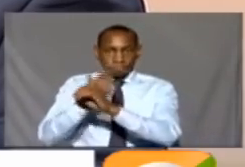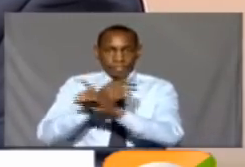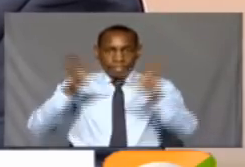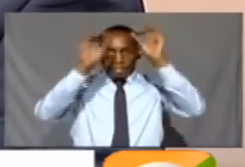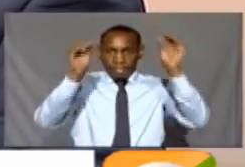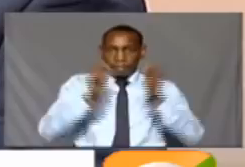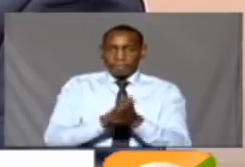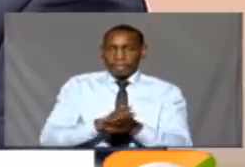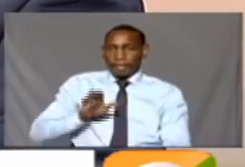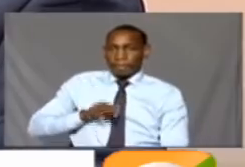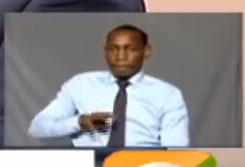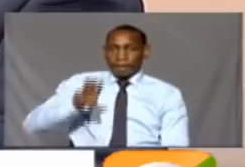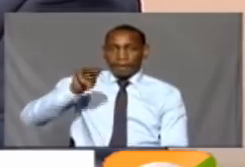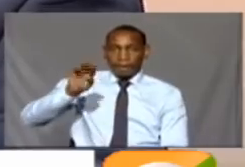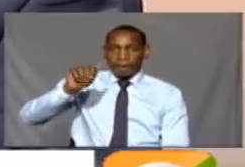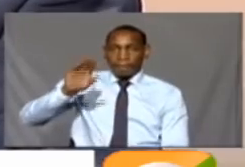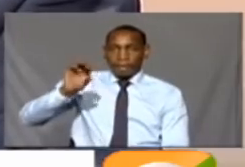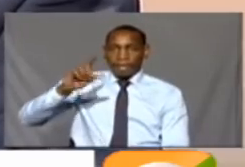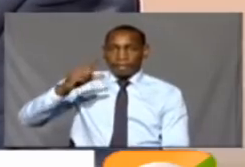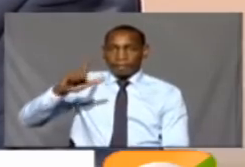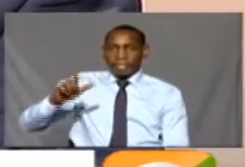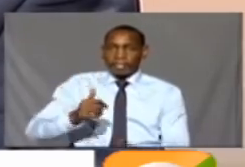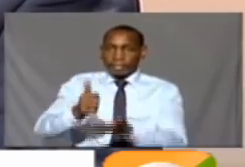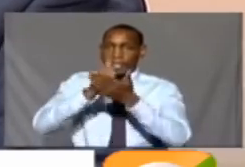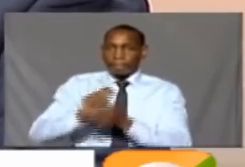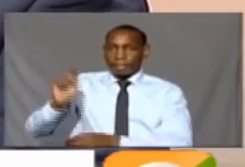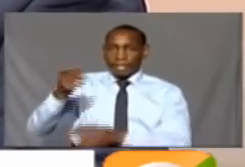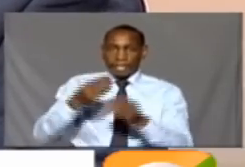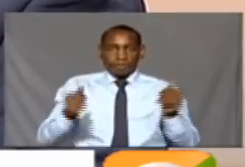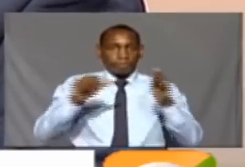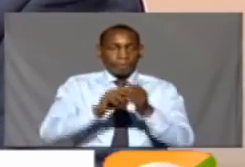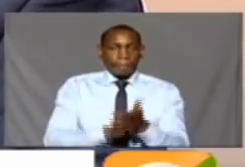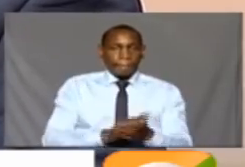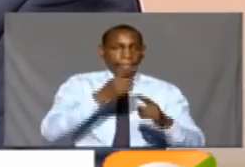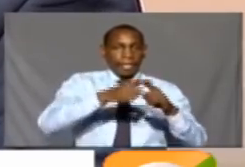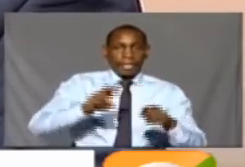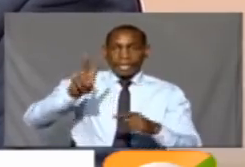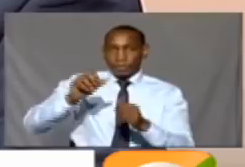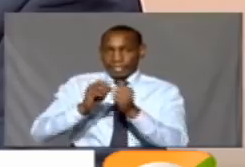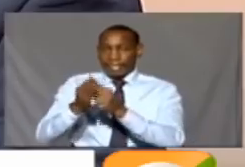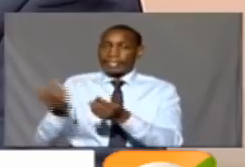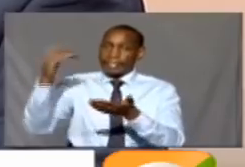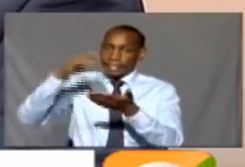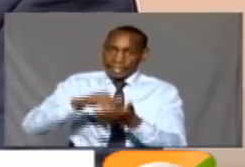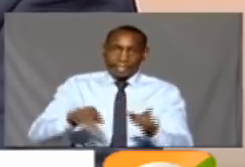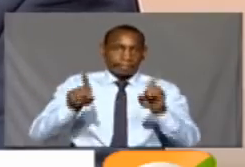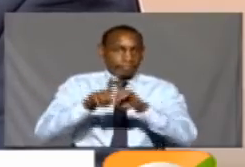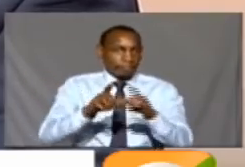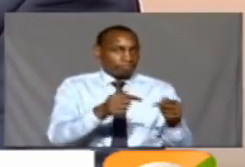Mama Michelle, to help Kenya come out of the mess. 2013, again, we went to the